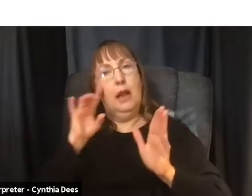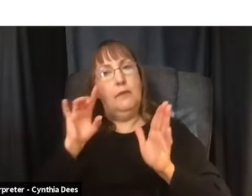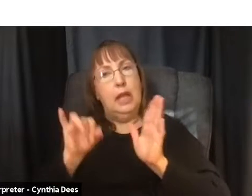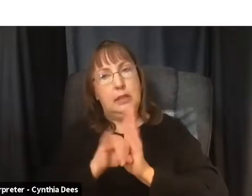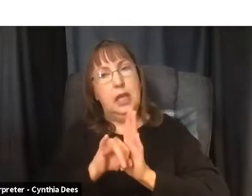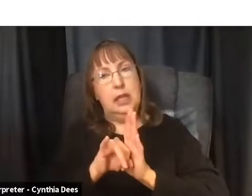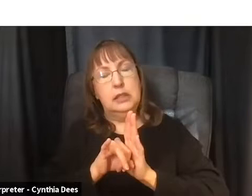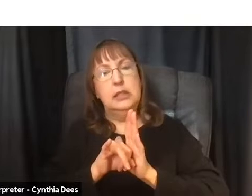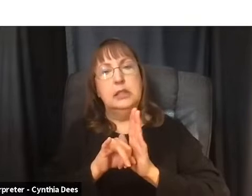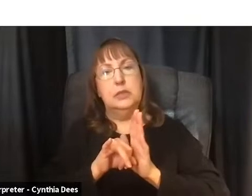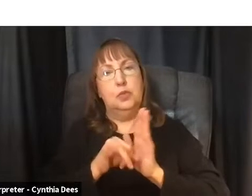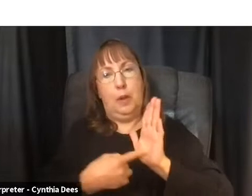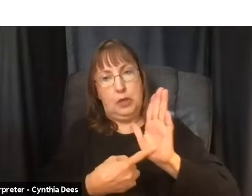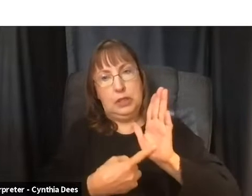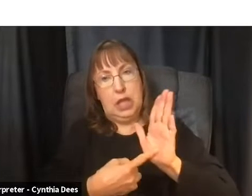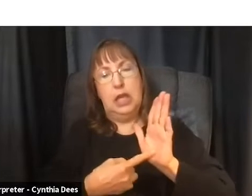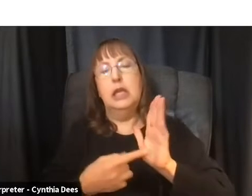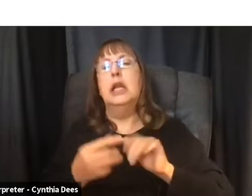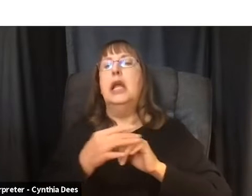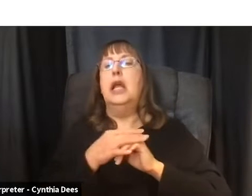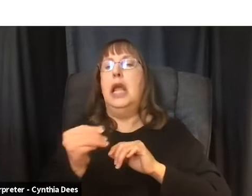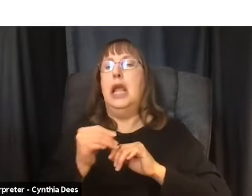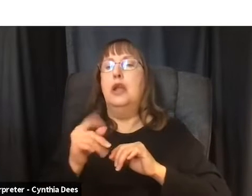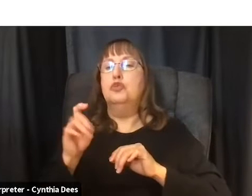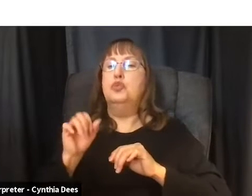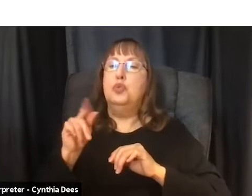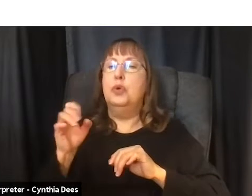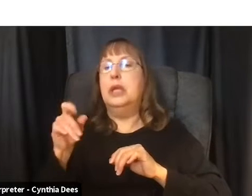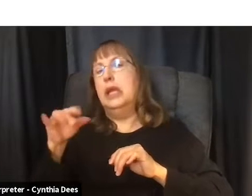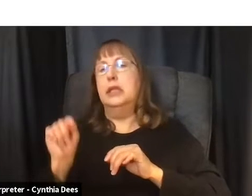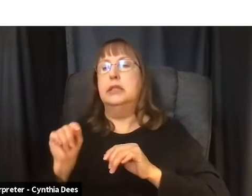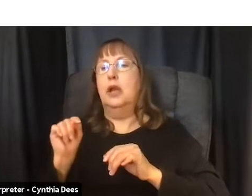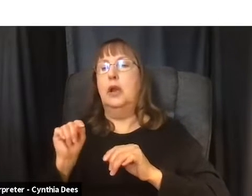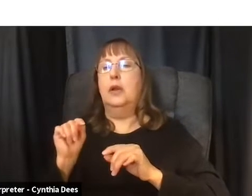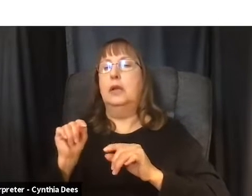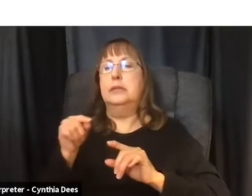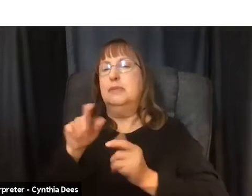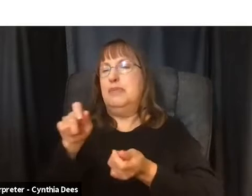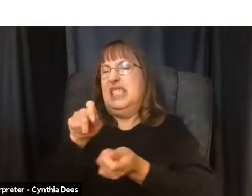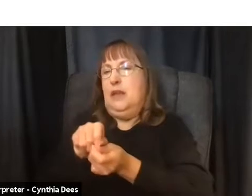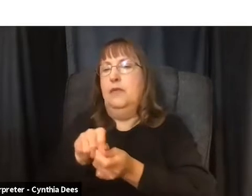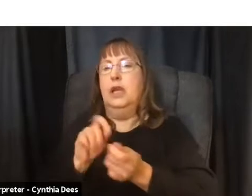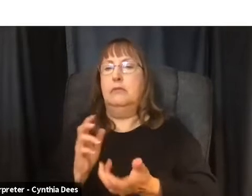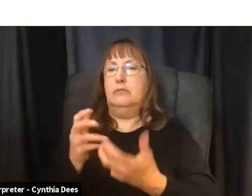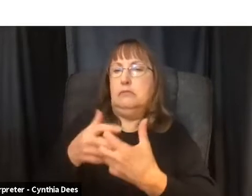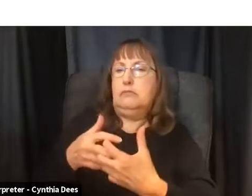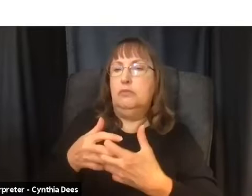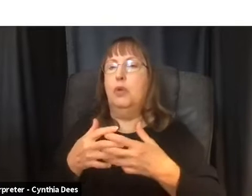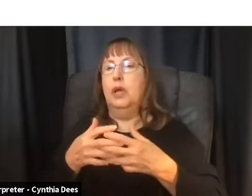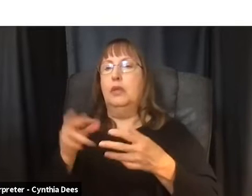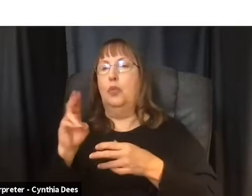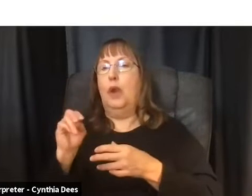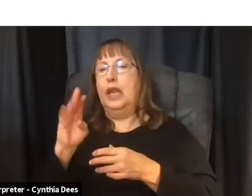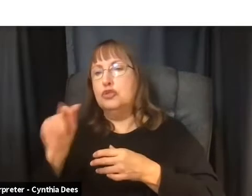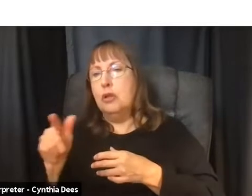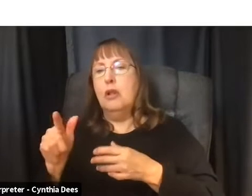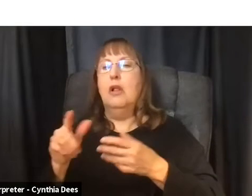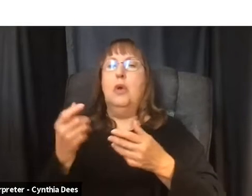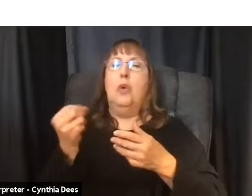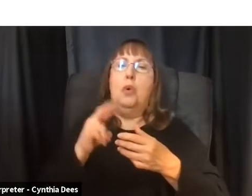toolkits that are specific to various racial identities. For example, we also have a